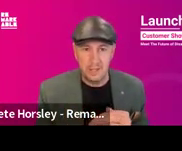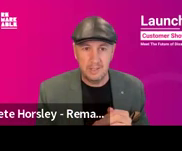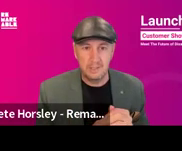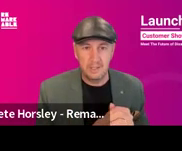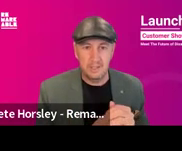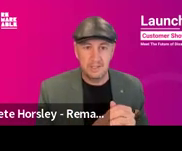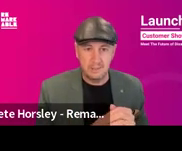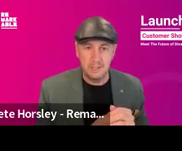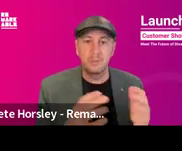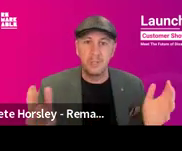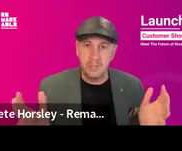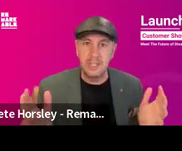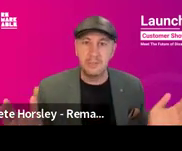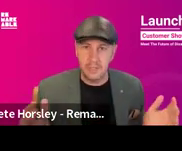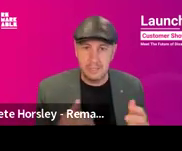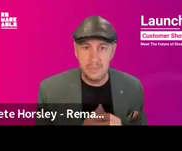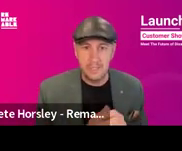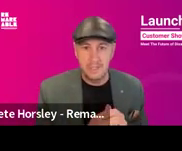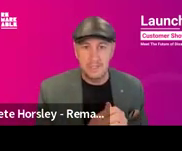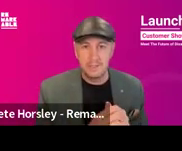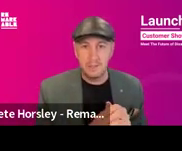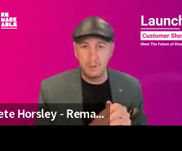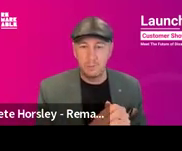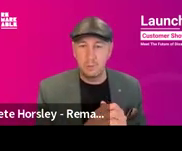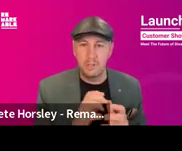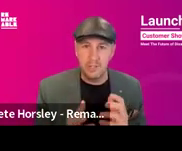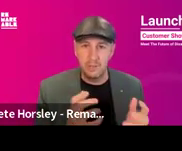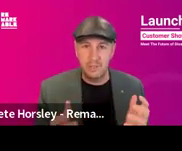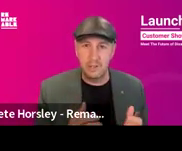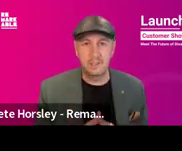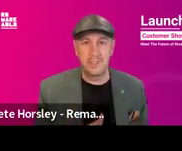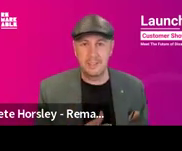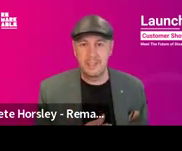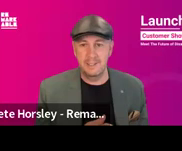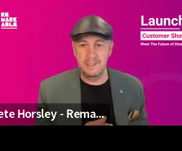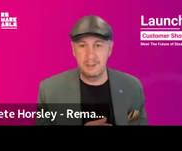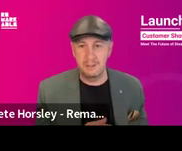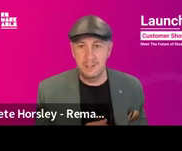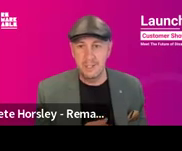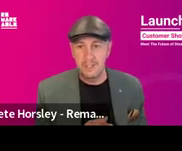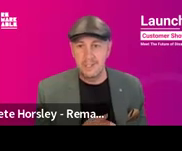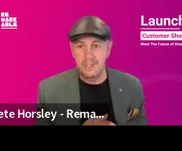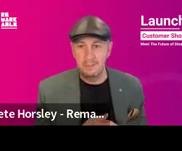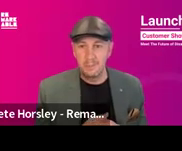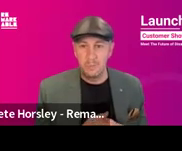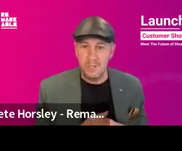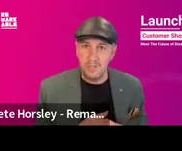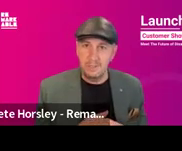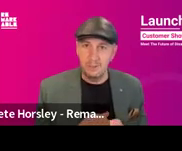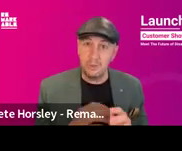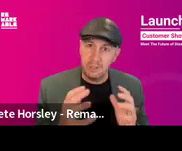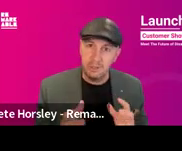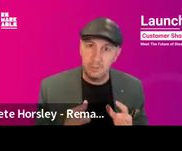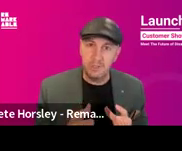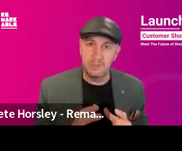technologies aren't distributed evenly. And so we wanted to shift the dial on that. And so